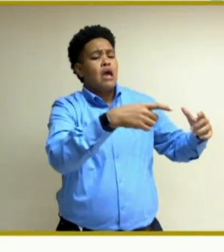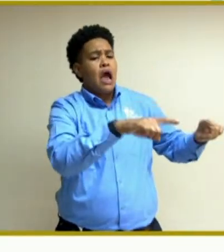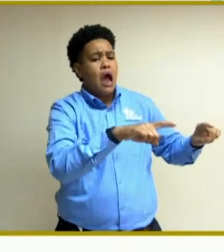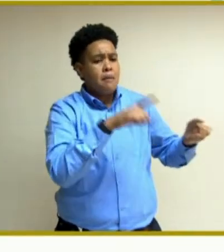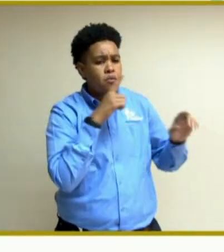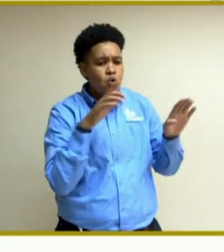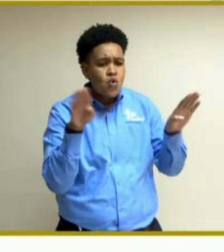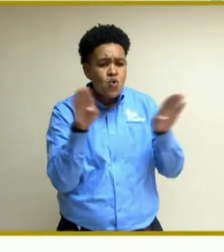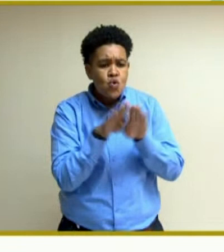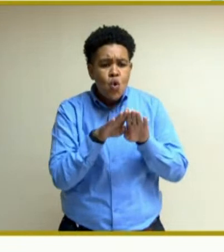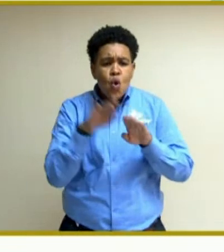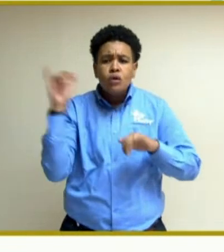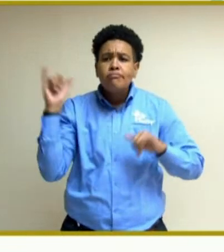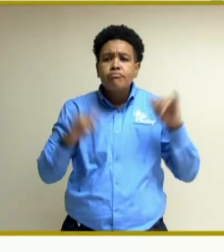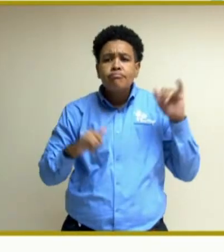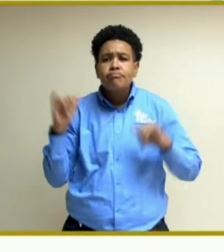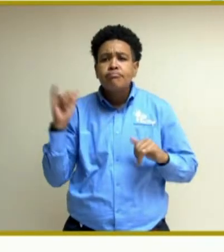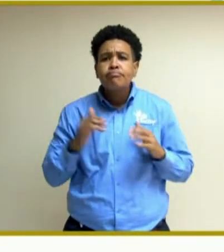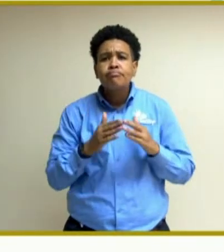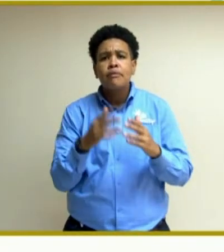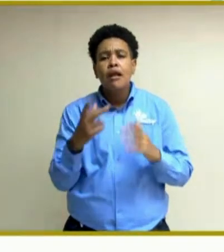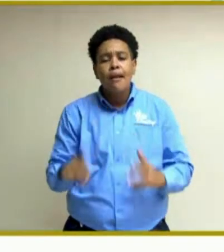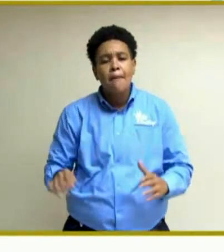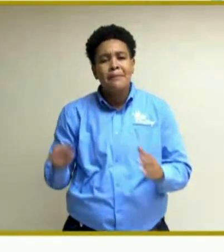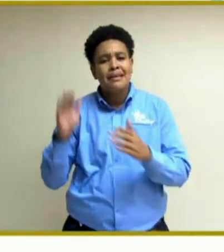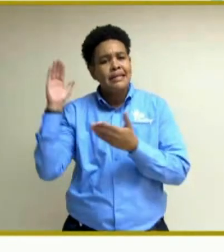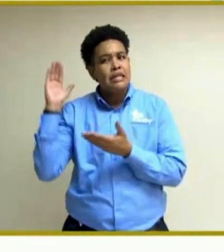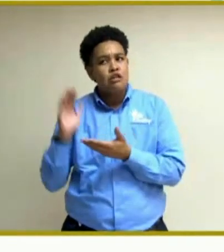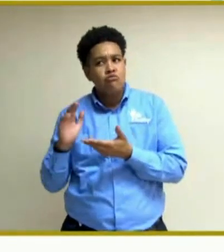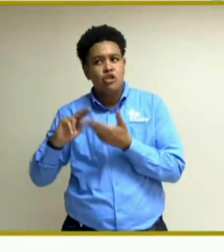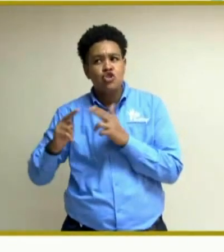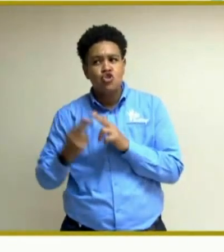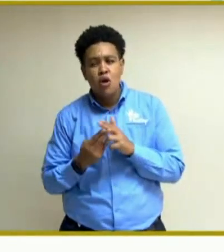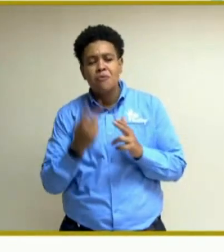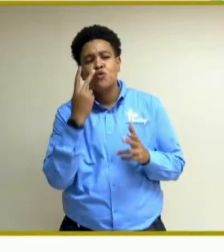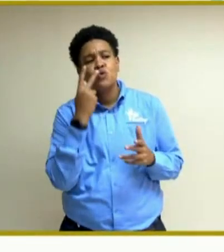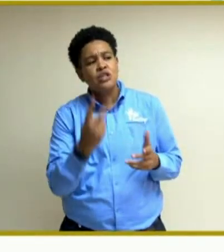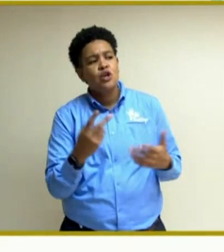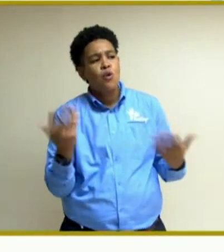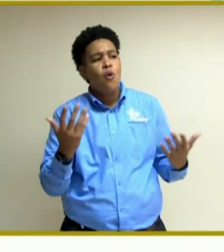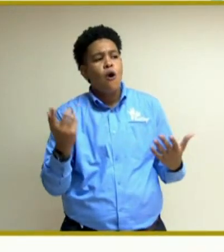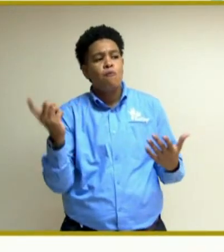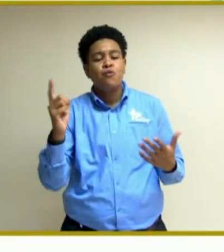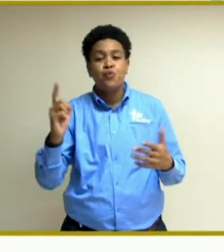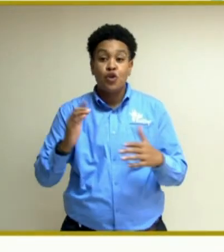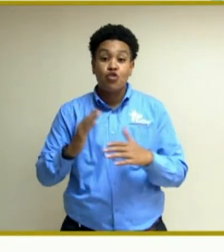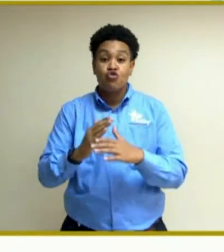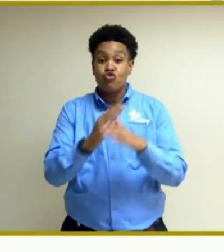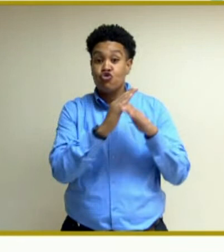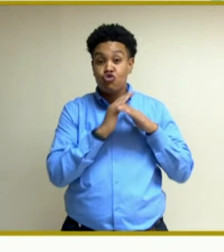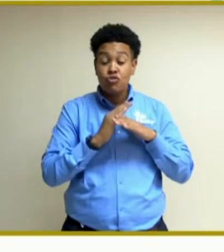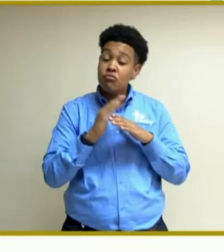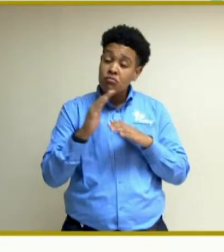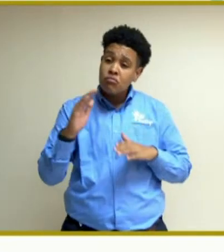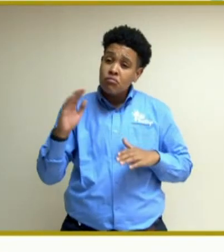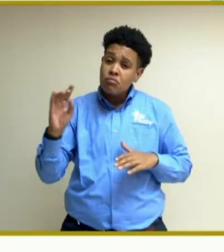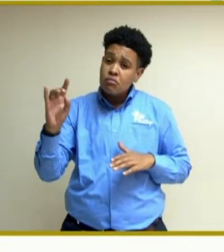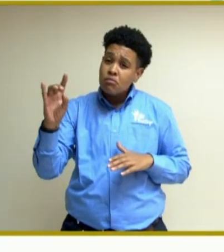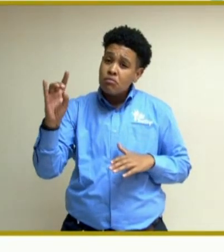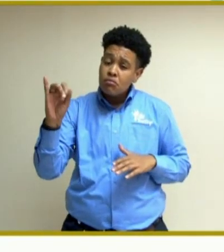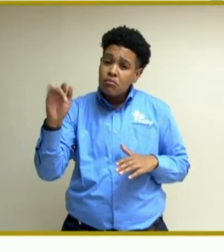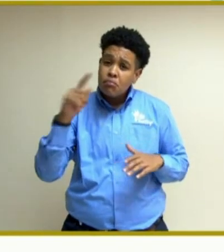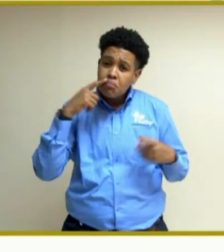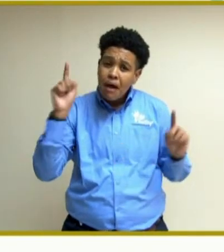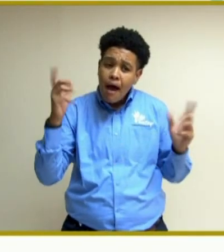of border, decrease in cases. So we've seen where the restrictions did indeed